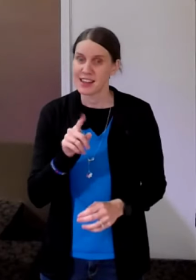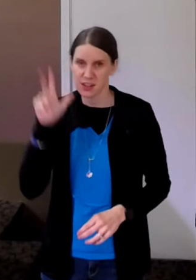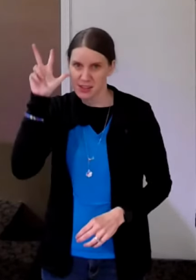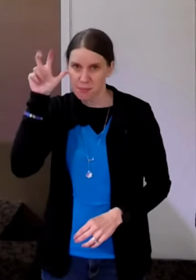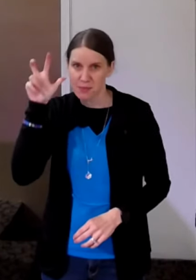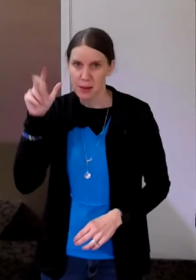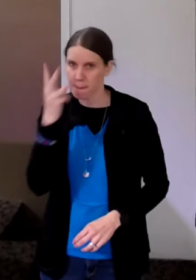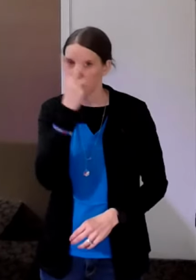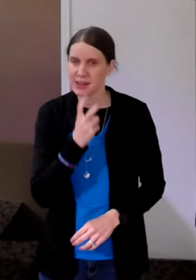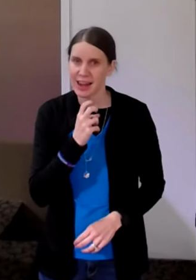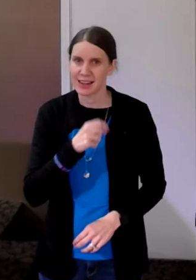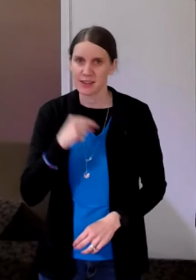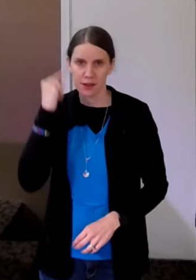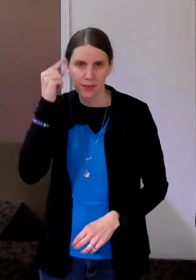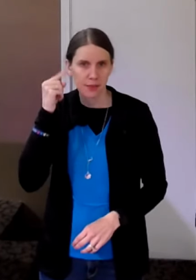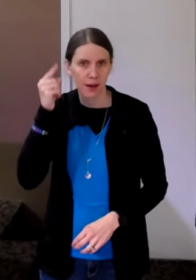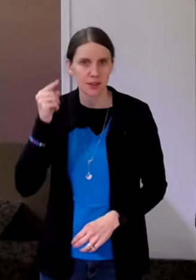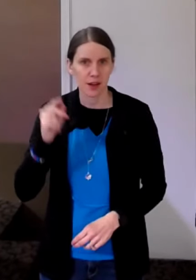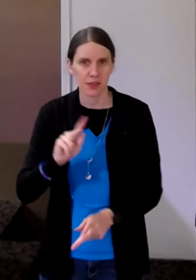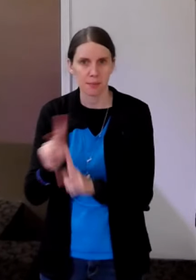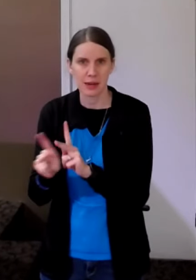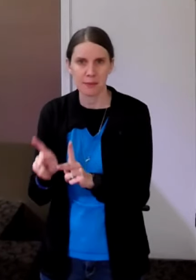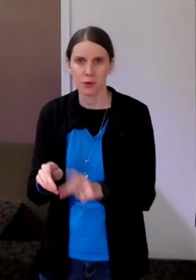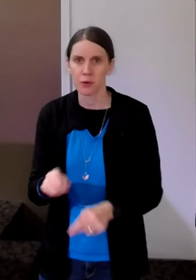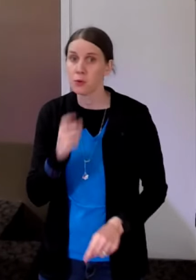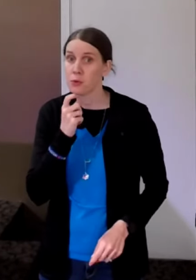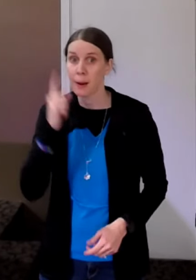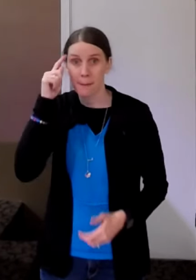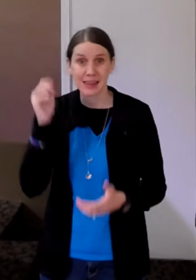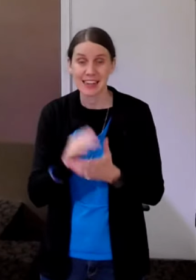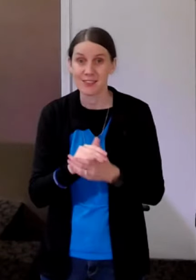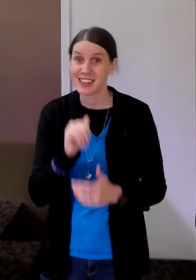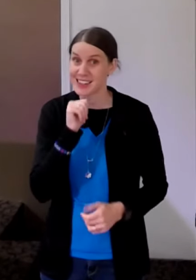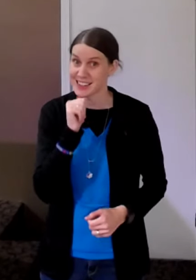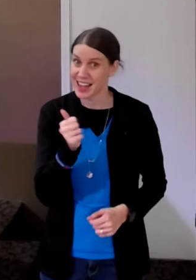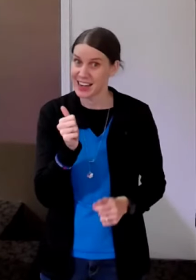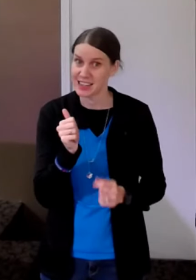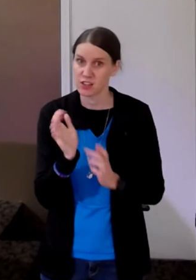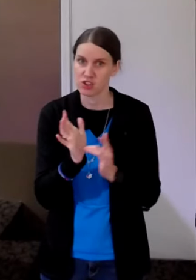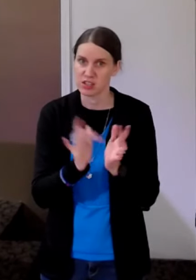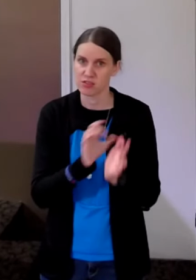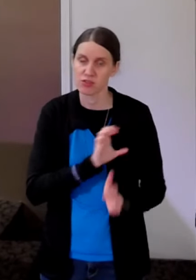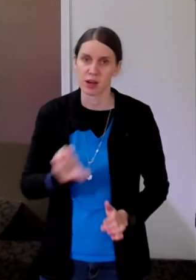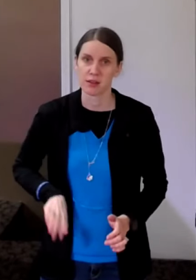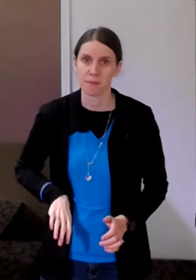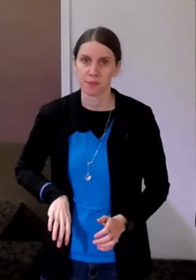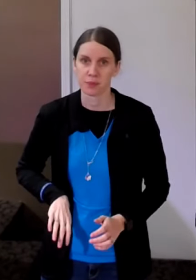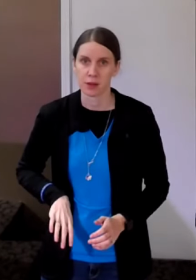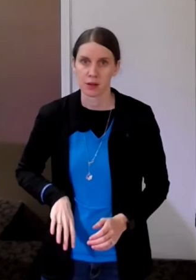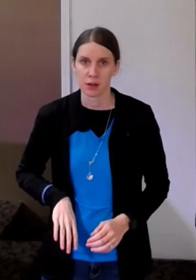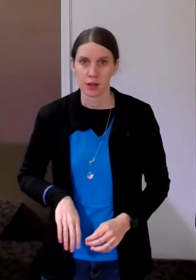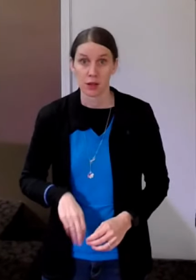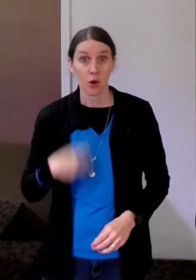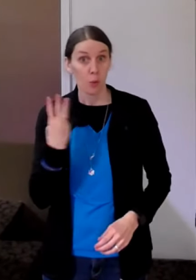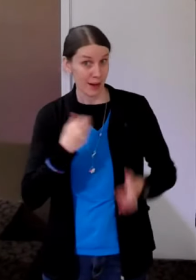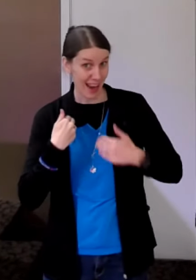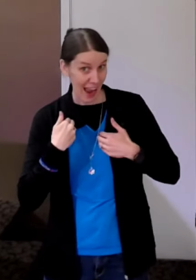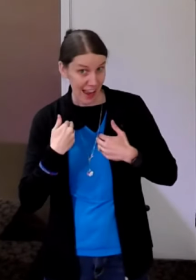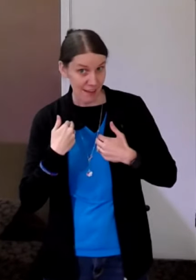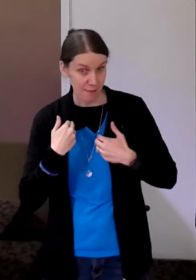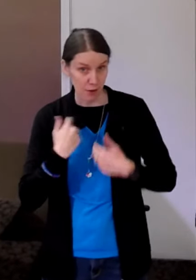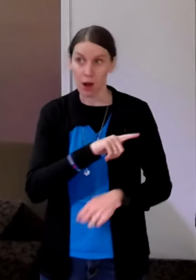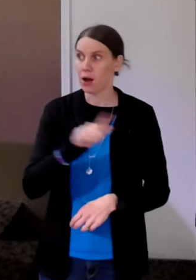Satan blinds the minds of those who believe not on Jesus Christ. So in addition to a sinful nature we all